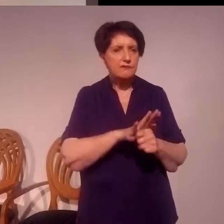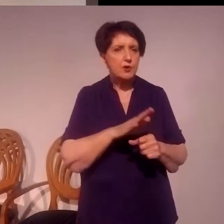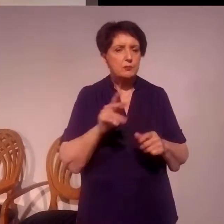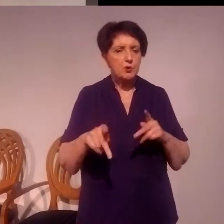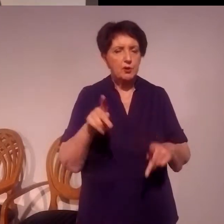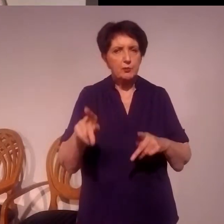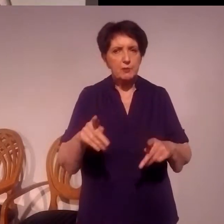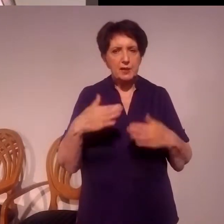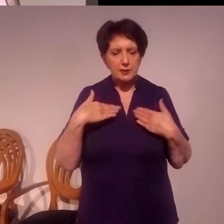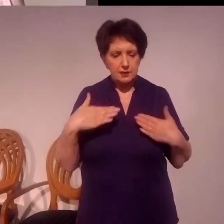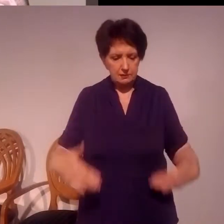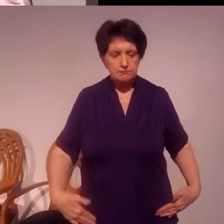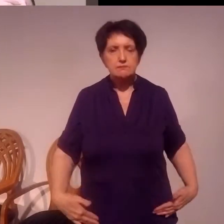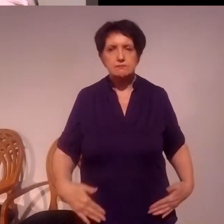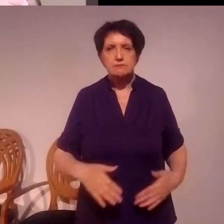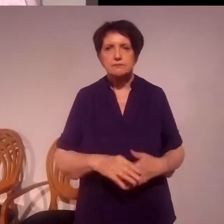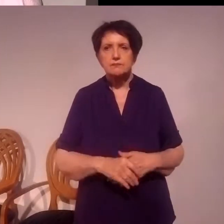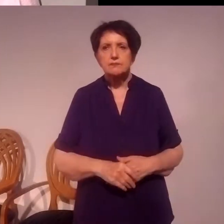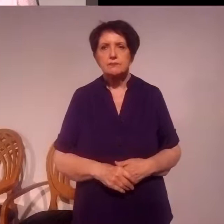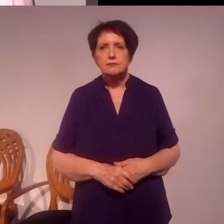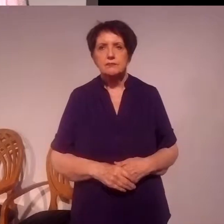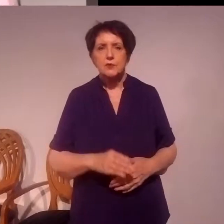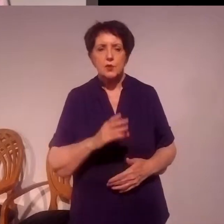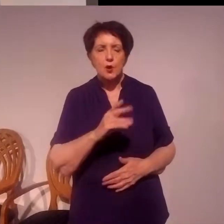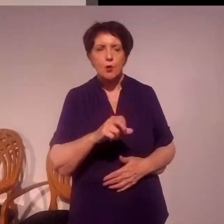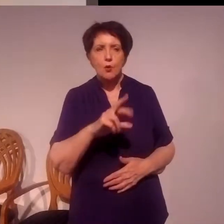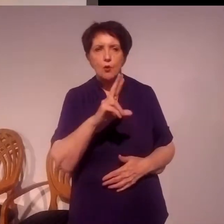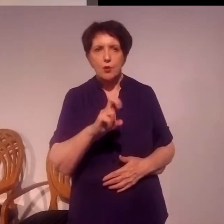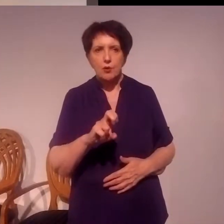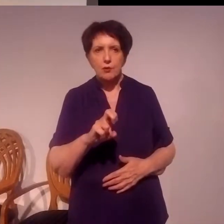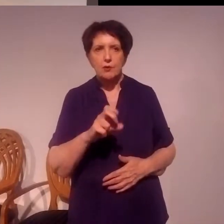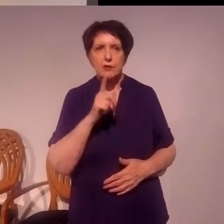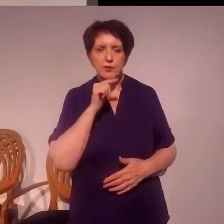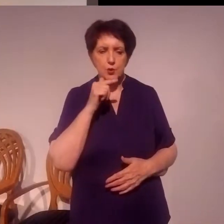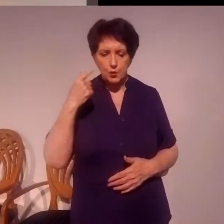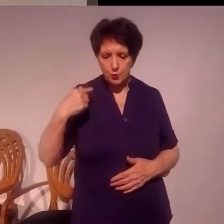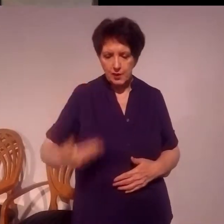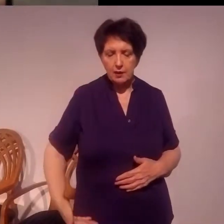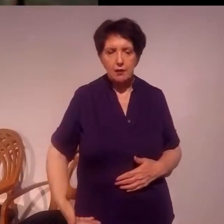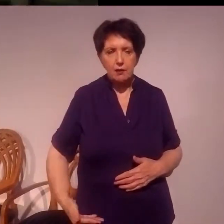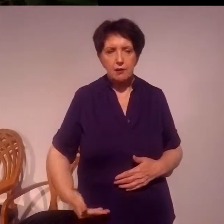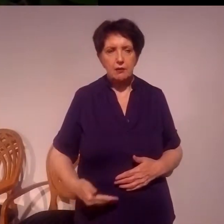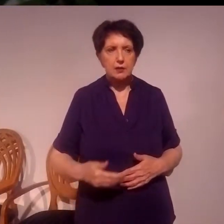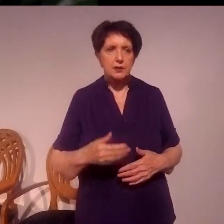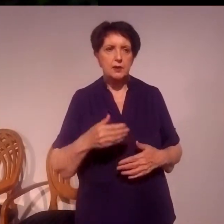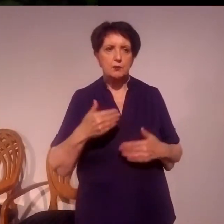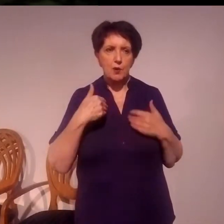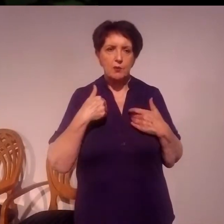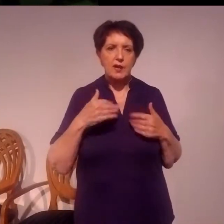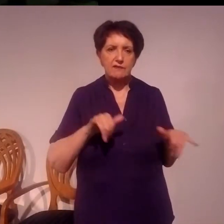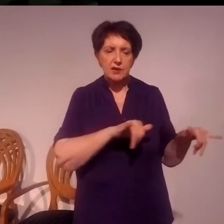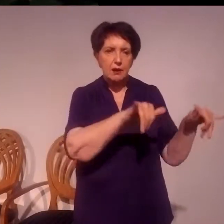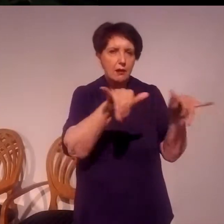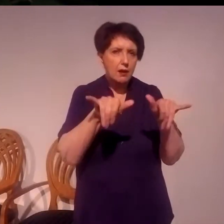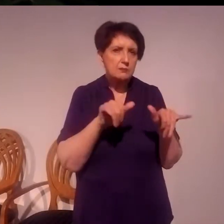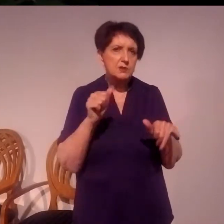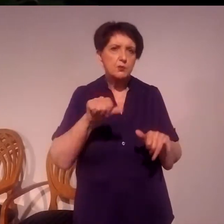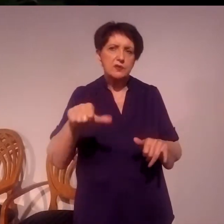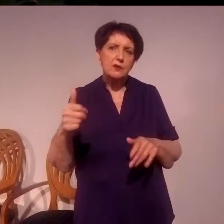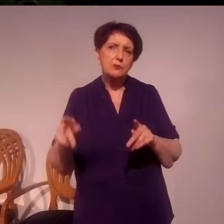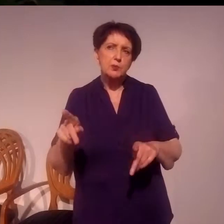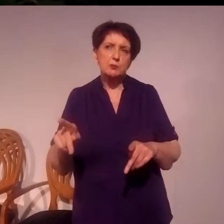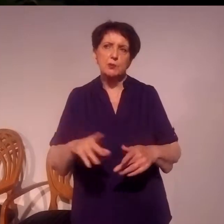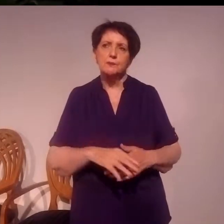humanity, the core of who we are and what we hold in common with others.